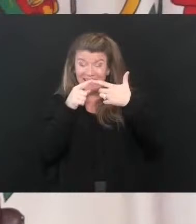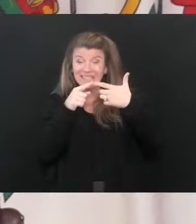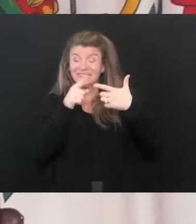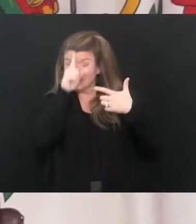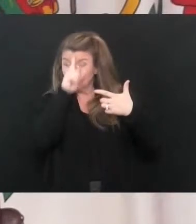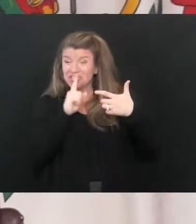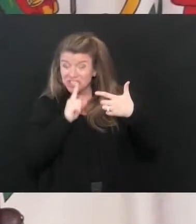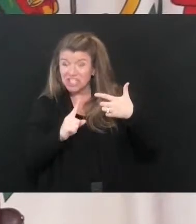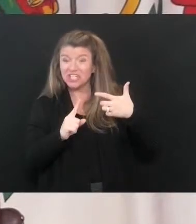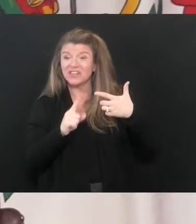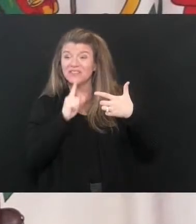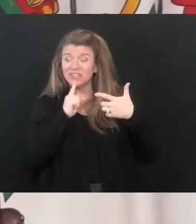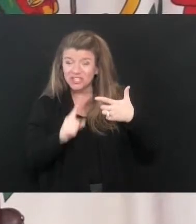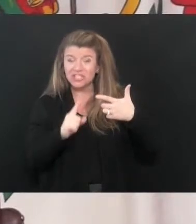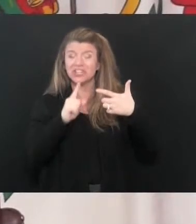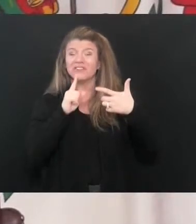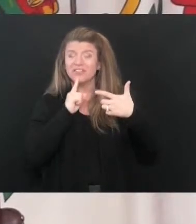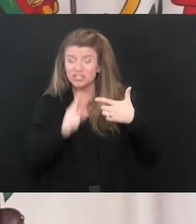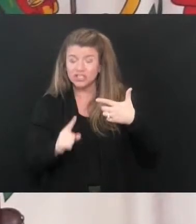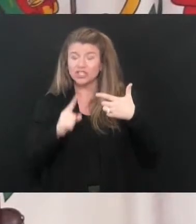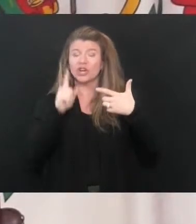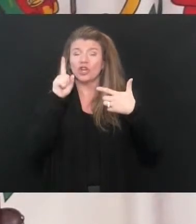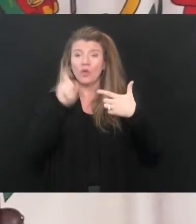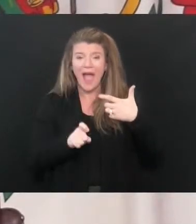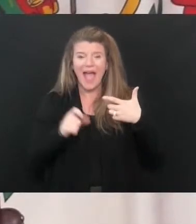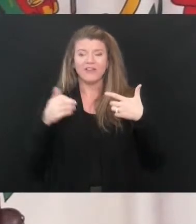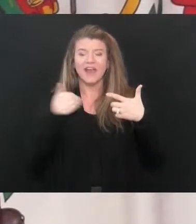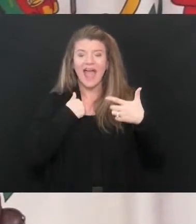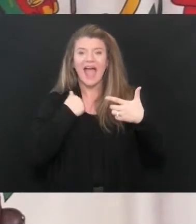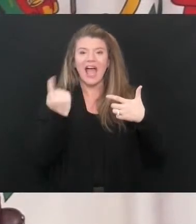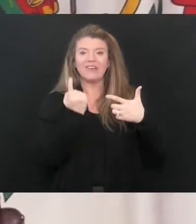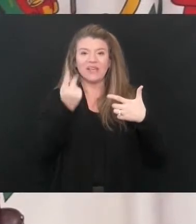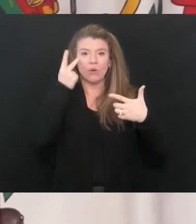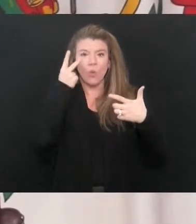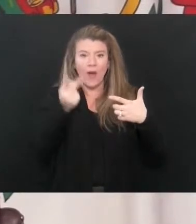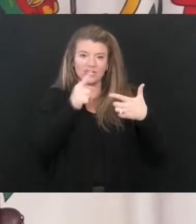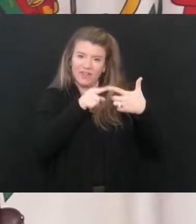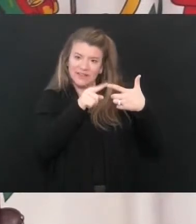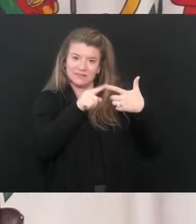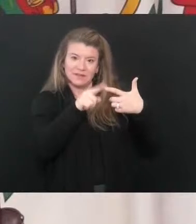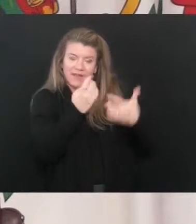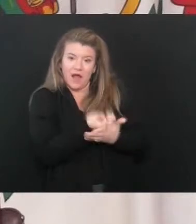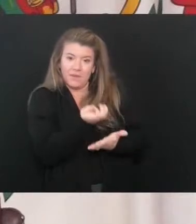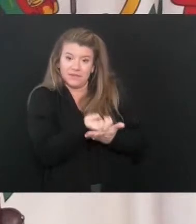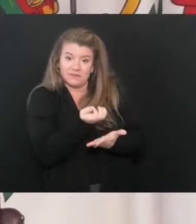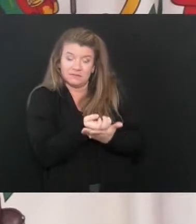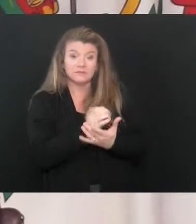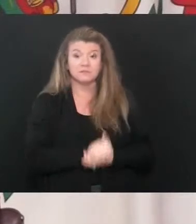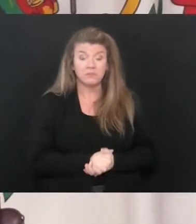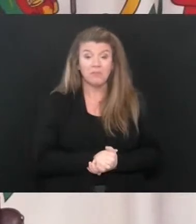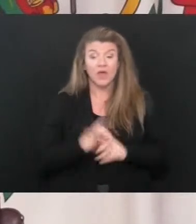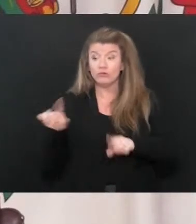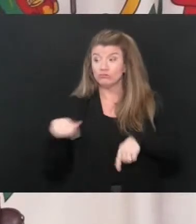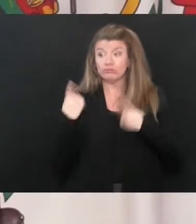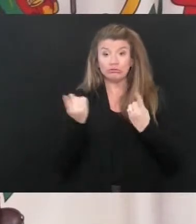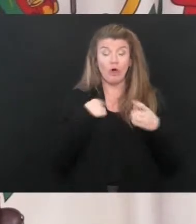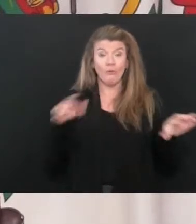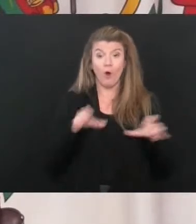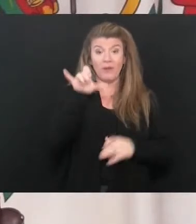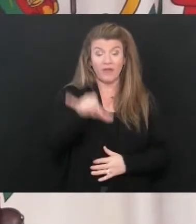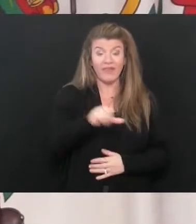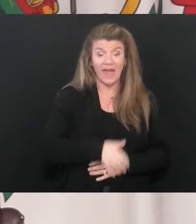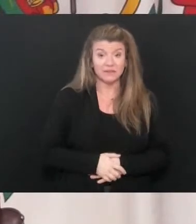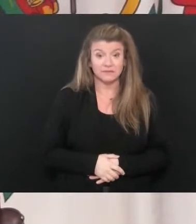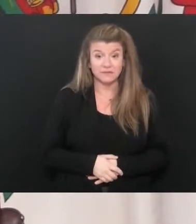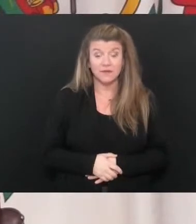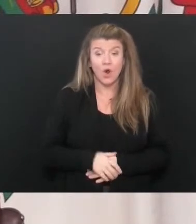absolutely, it is, you've got to have someone really watching the store. Well, we've done that. West Virginia